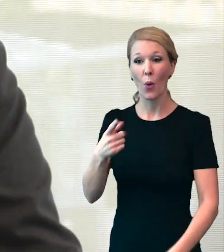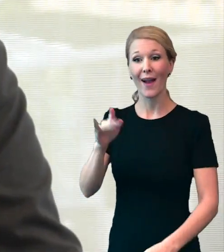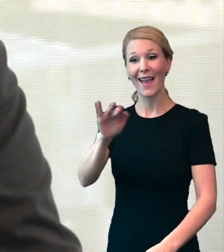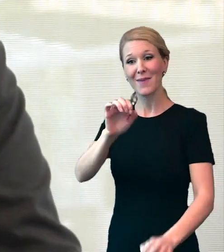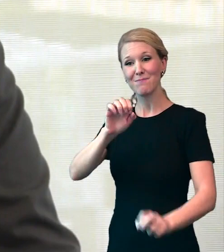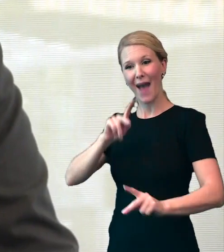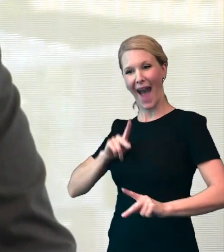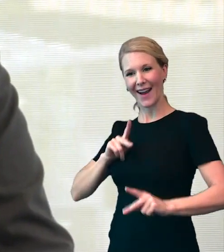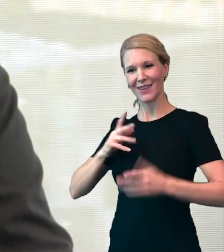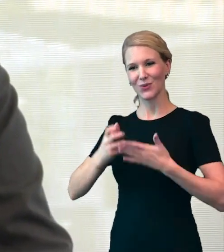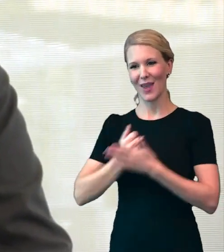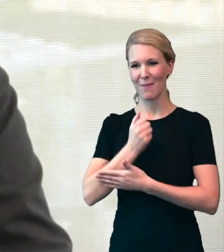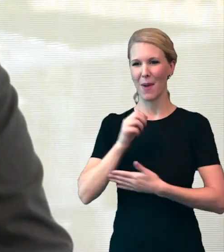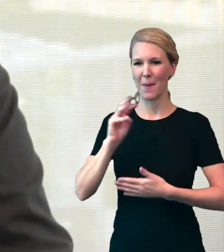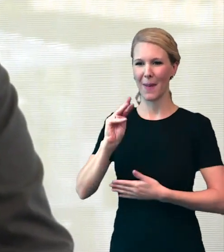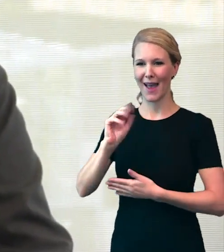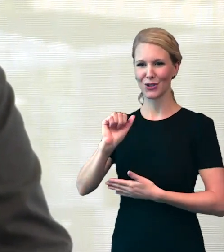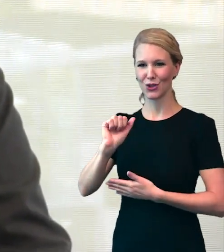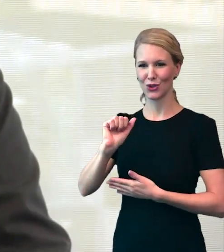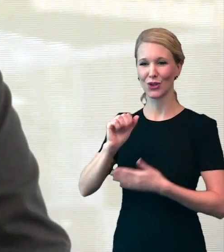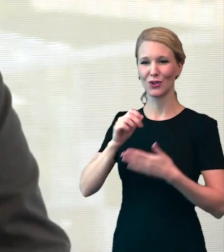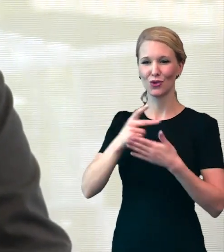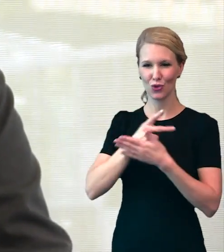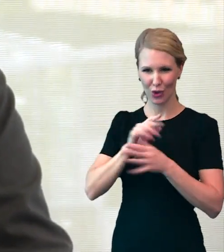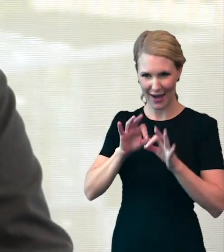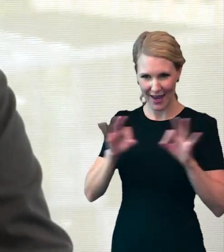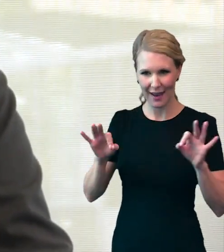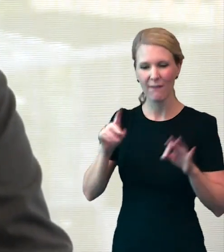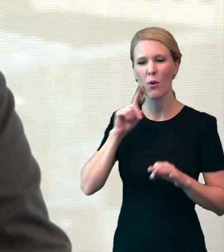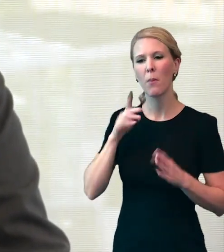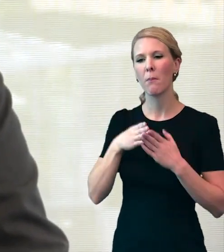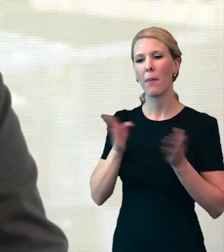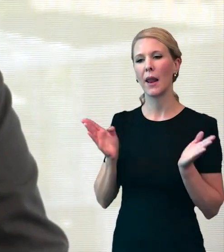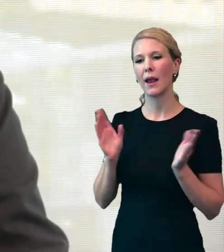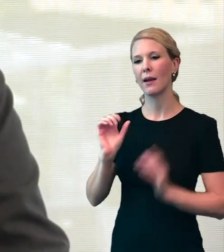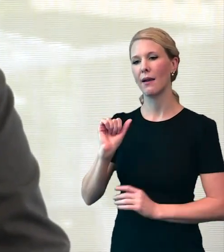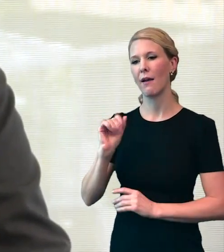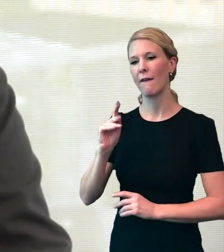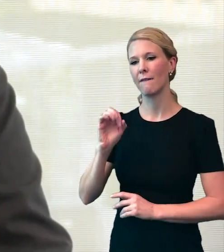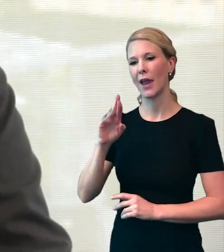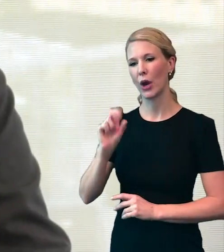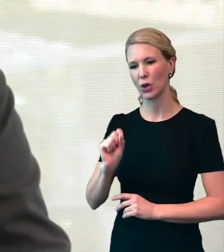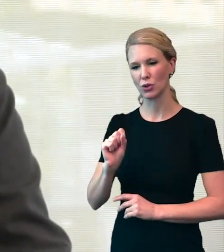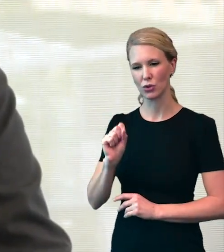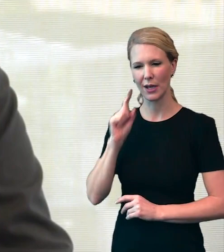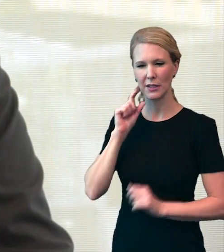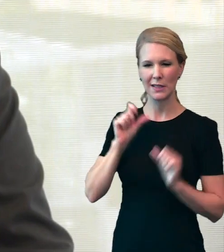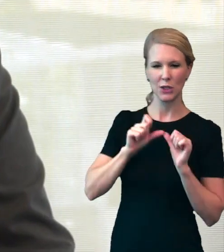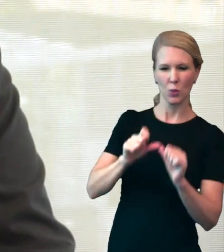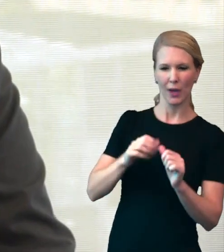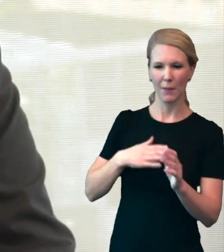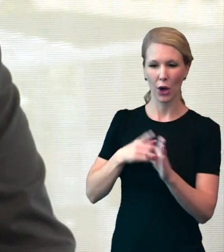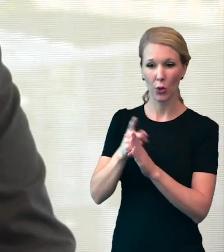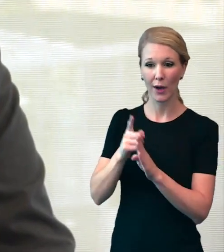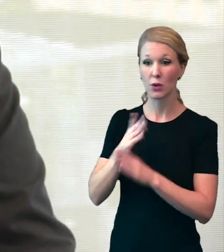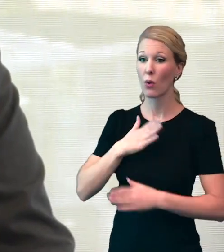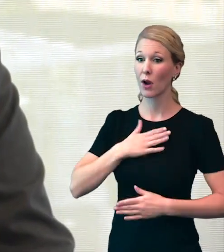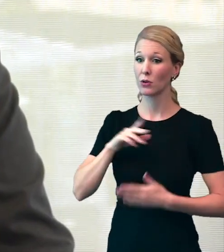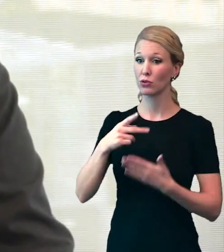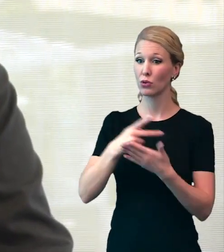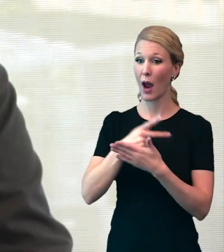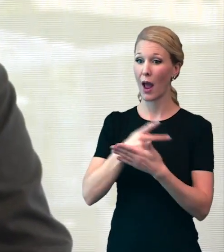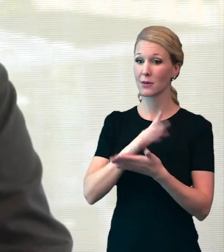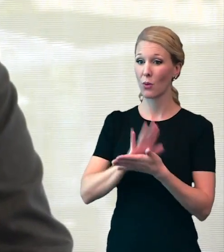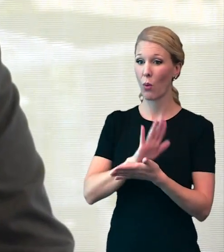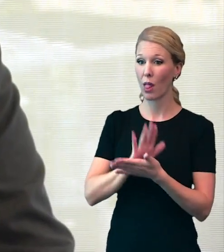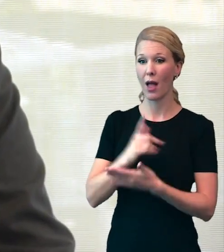a master's degree in public affairs while also working to progress in my career. While in grad school, I was fortunate